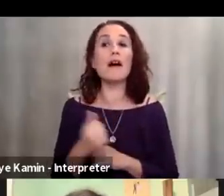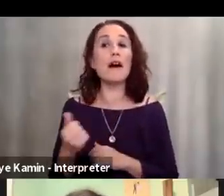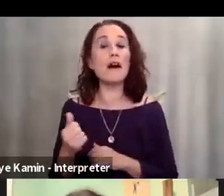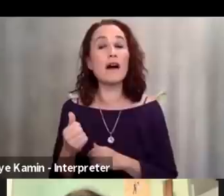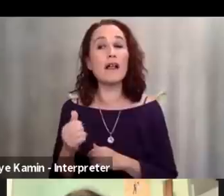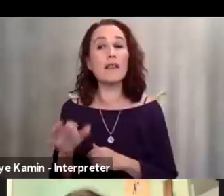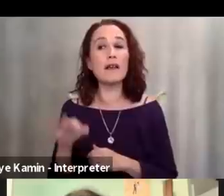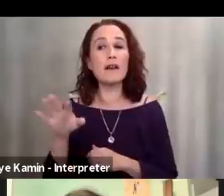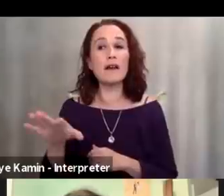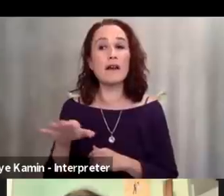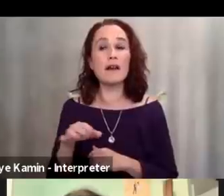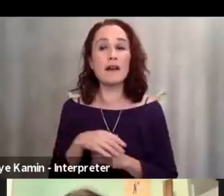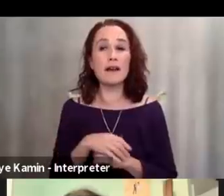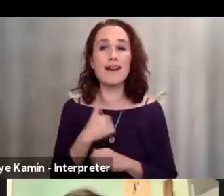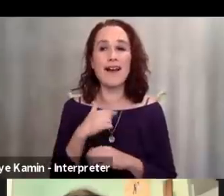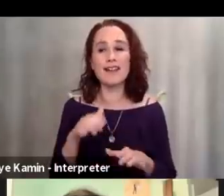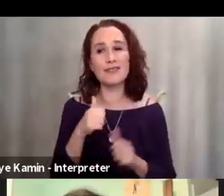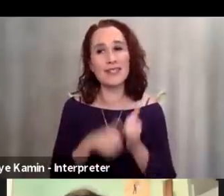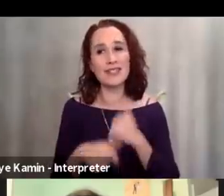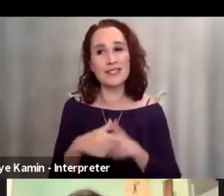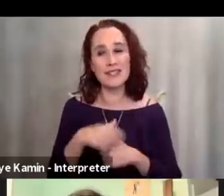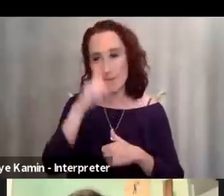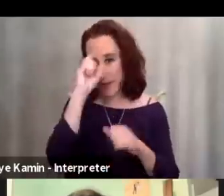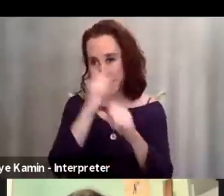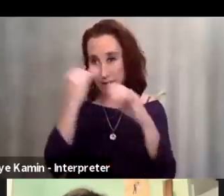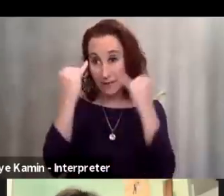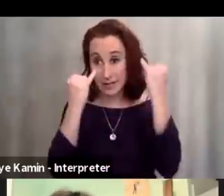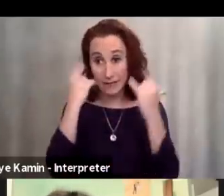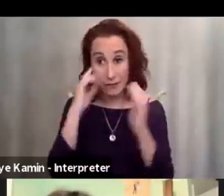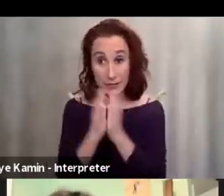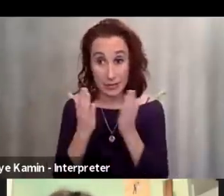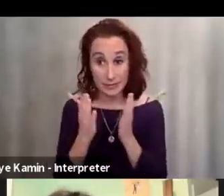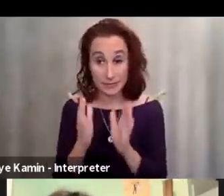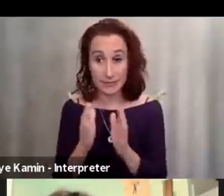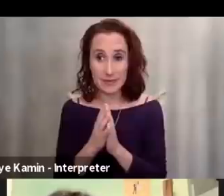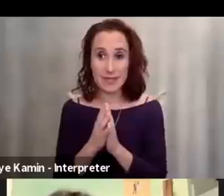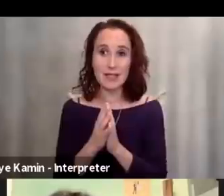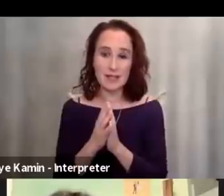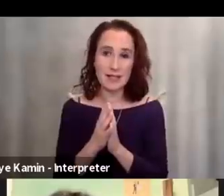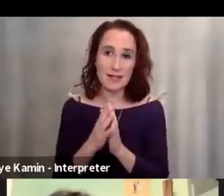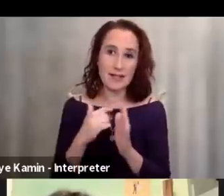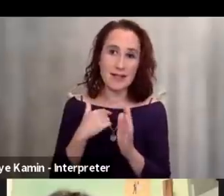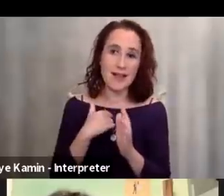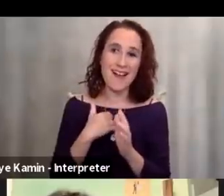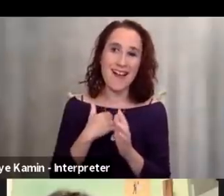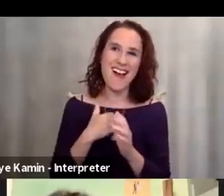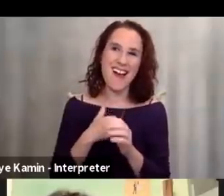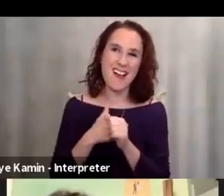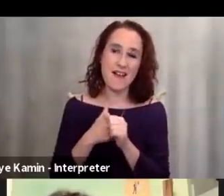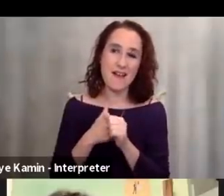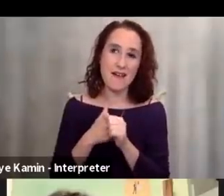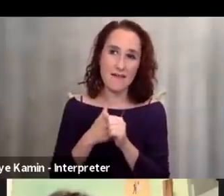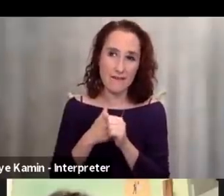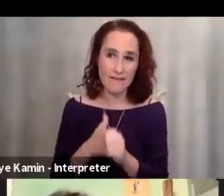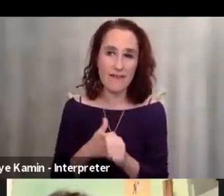something that I do every time I think up an idea for a book. And I do intend to stick with middle grade for the foreseeable